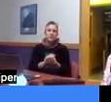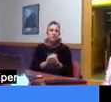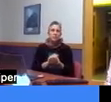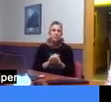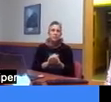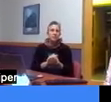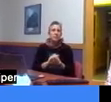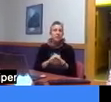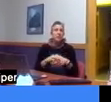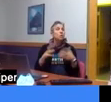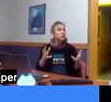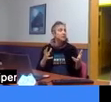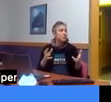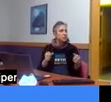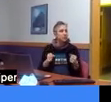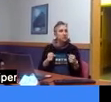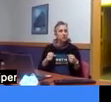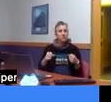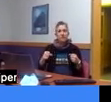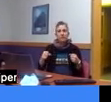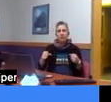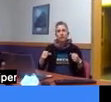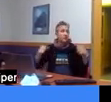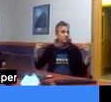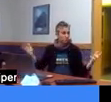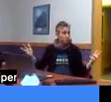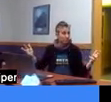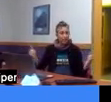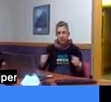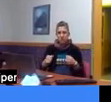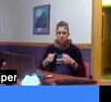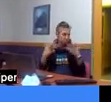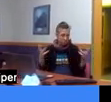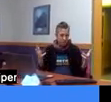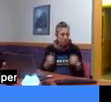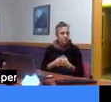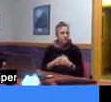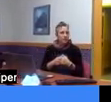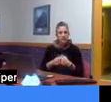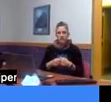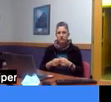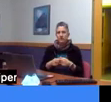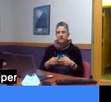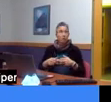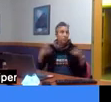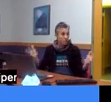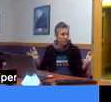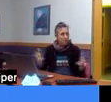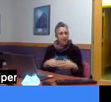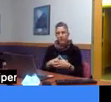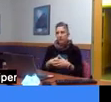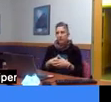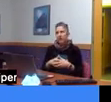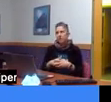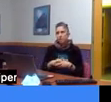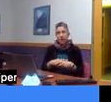like when people are getting an ultrasound, we don't say, all right, now spread your legs. Just don't say that. Don't even say open your